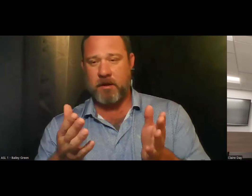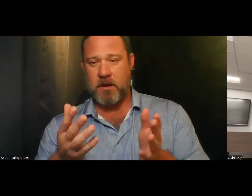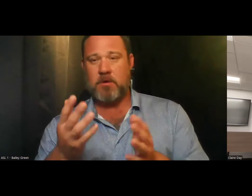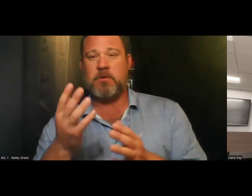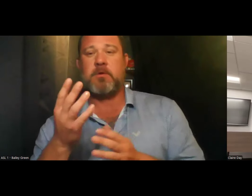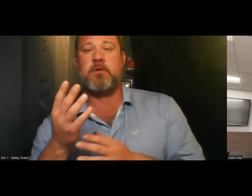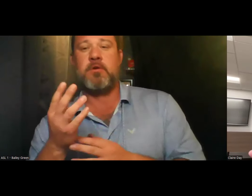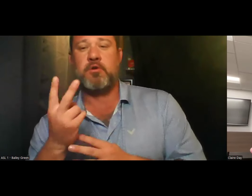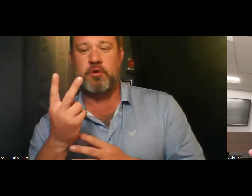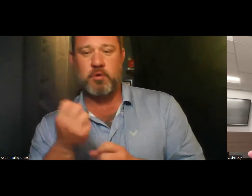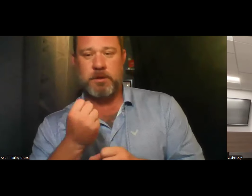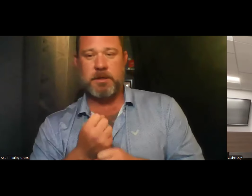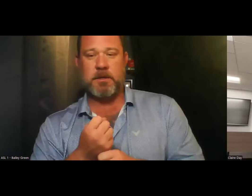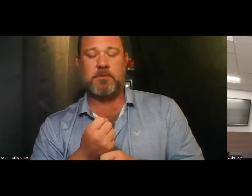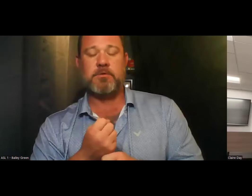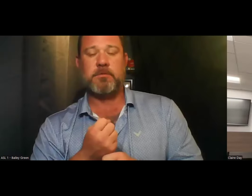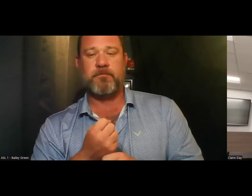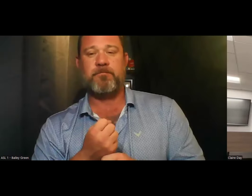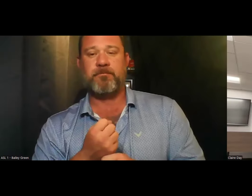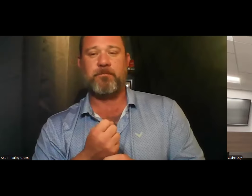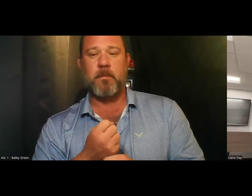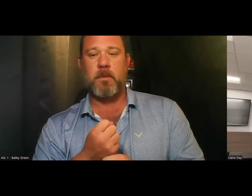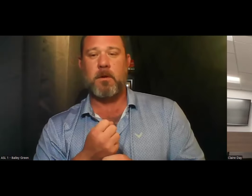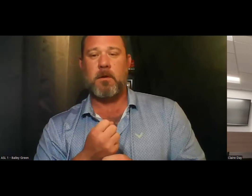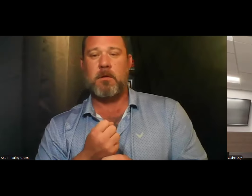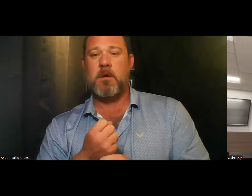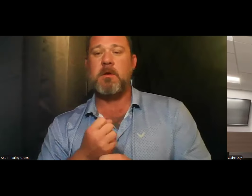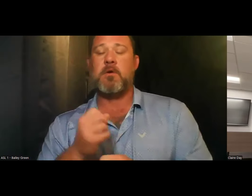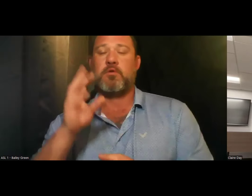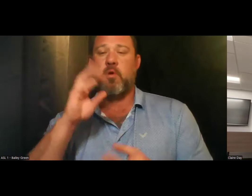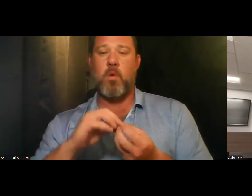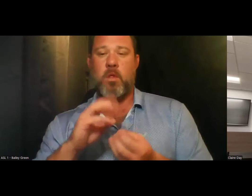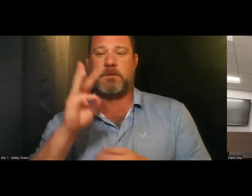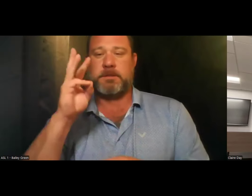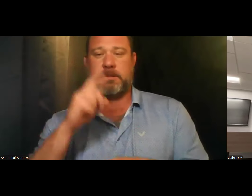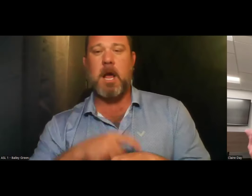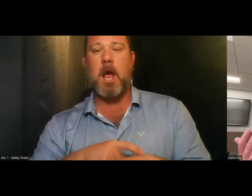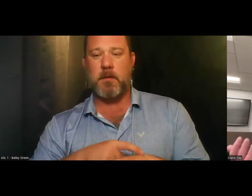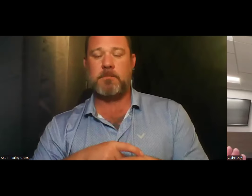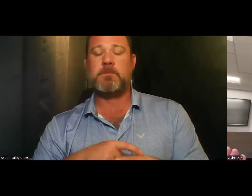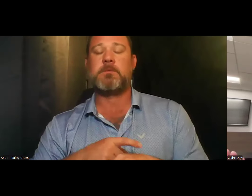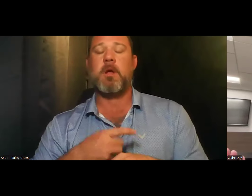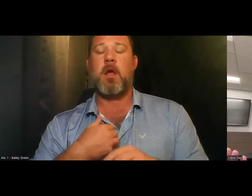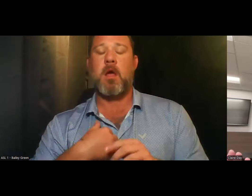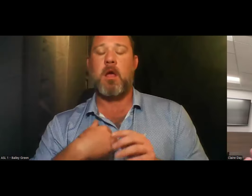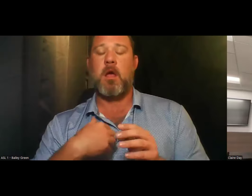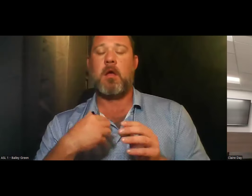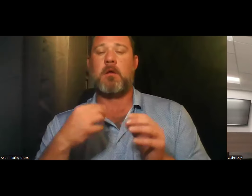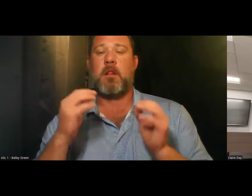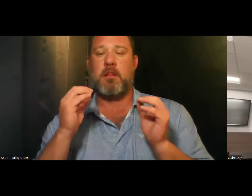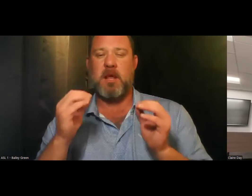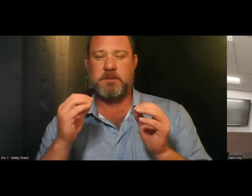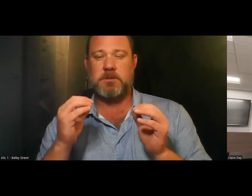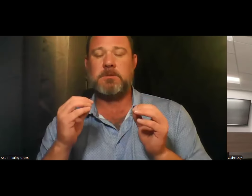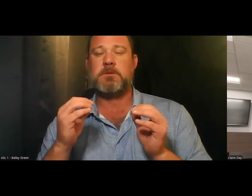the 2 years, 6 times. They had lessons where they would be given the information, but they were